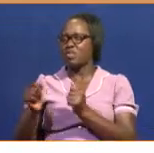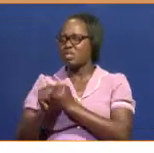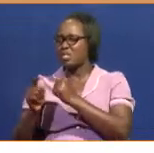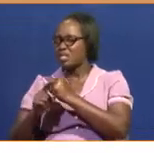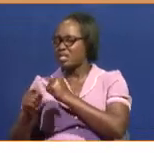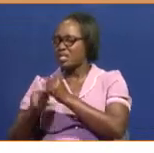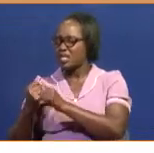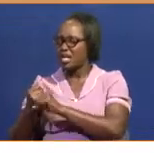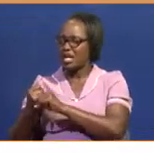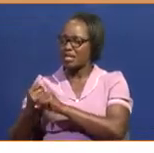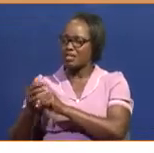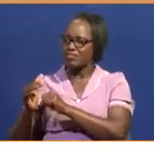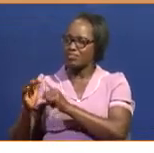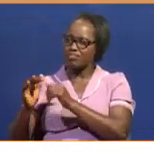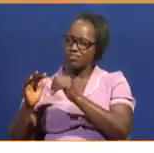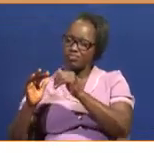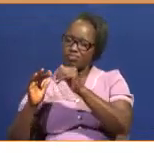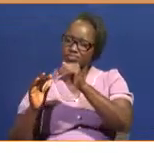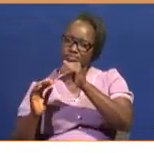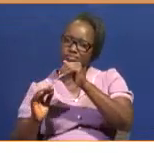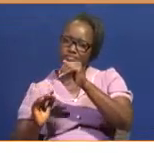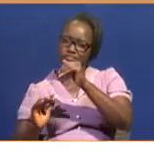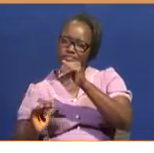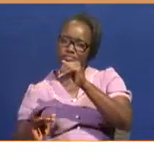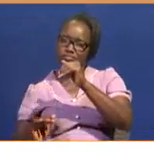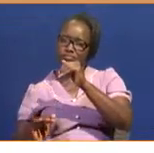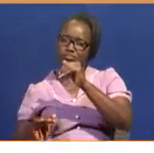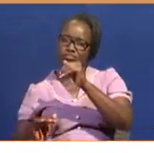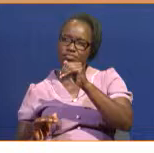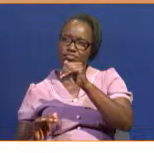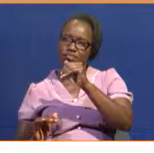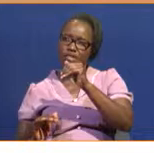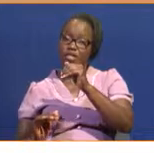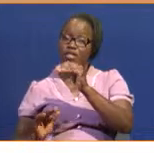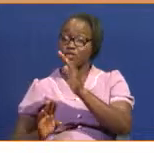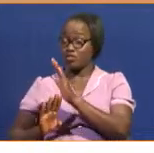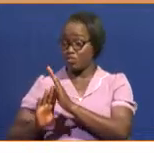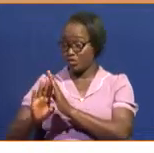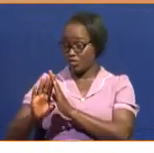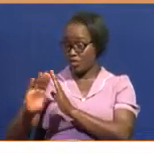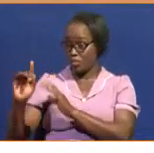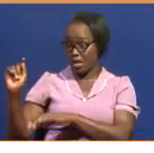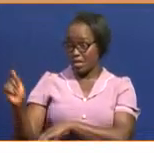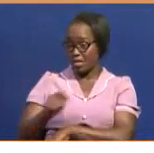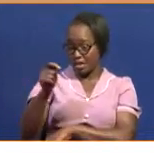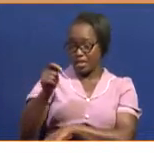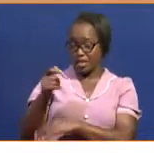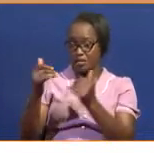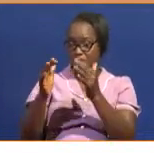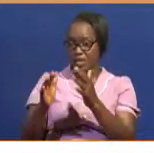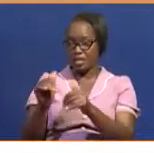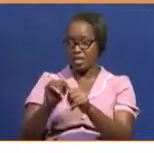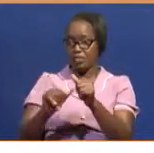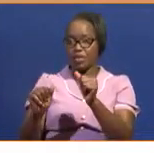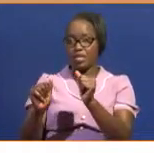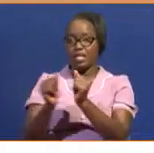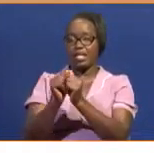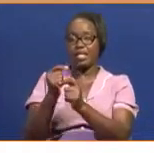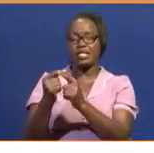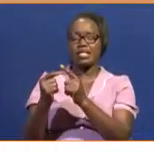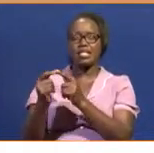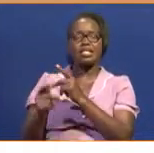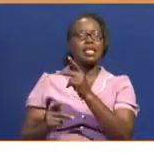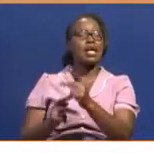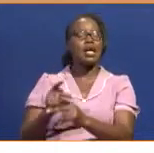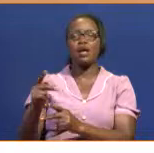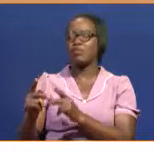16, 15, 14, 13. So if to develop a tennis player takes like about 10 years, it's a